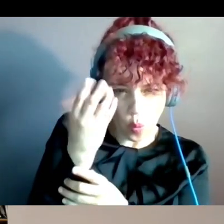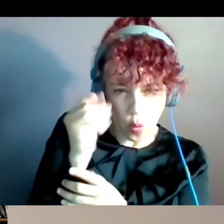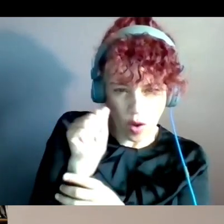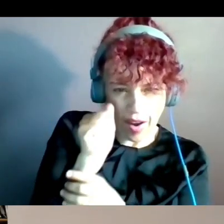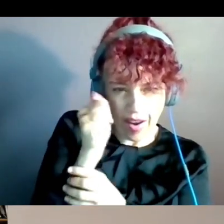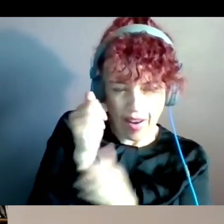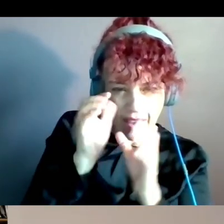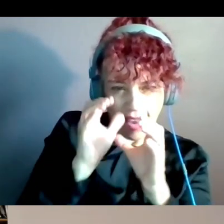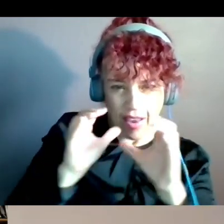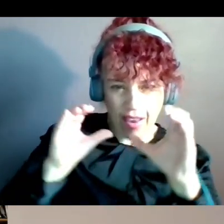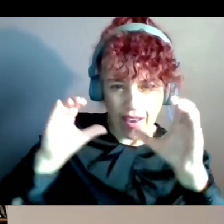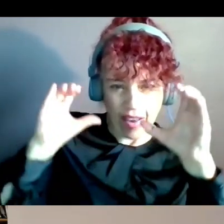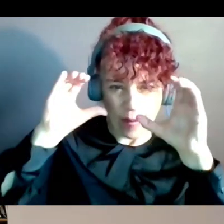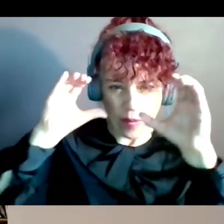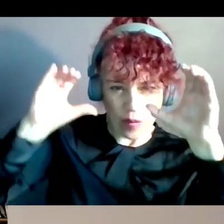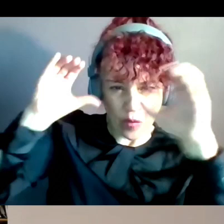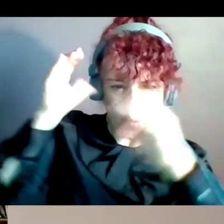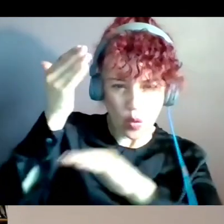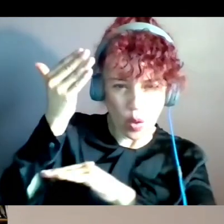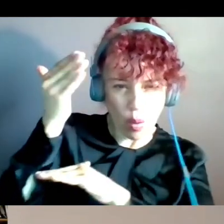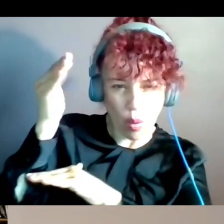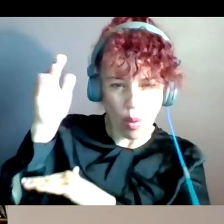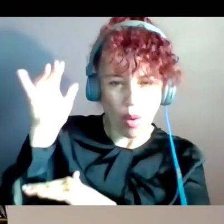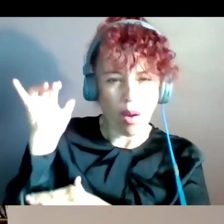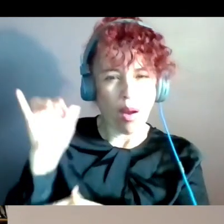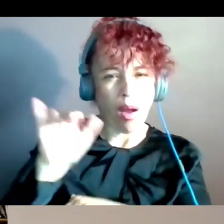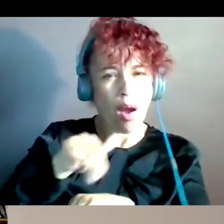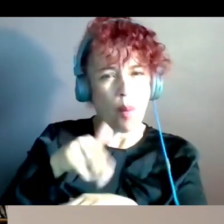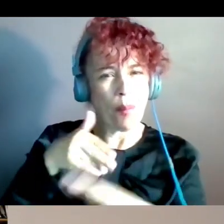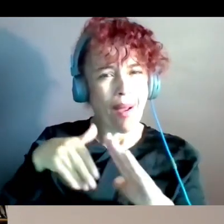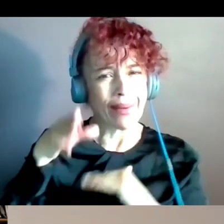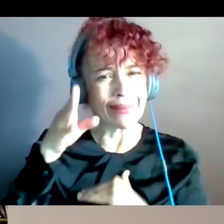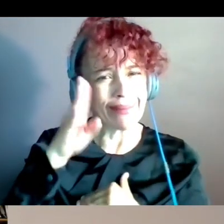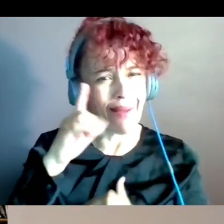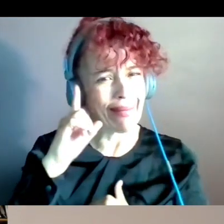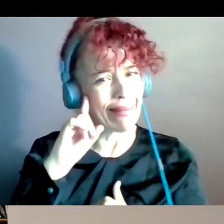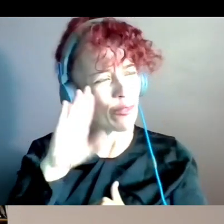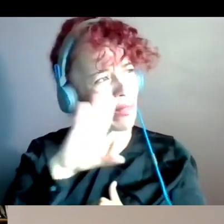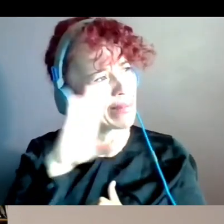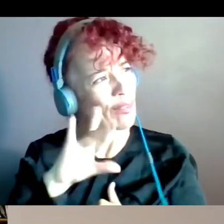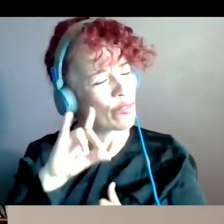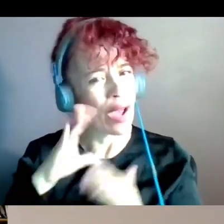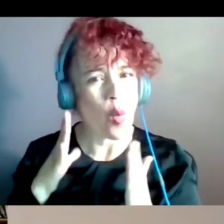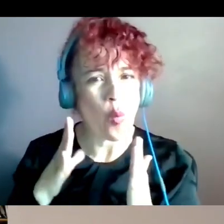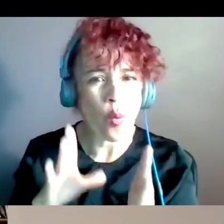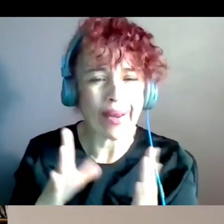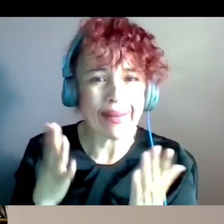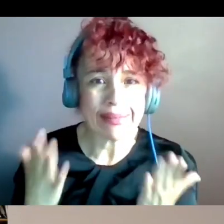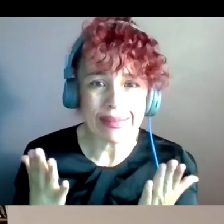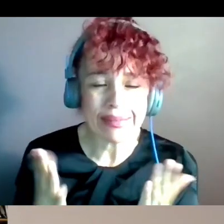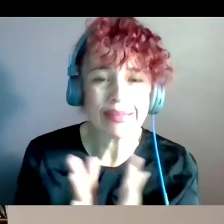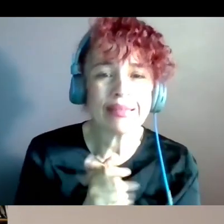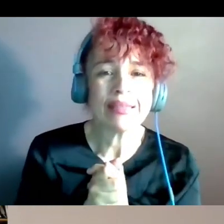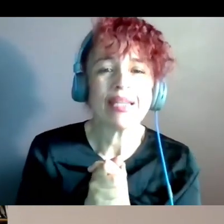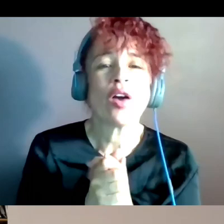concentric cone onto the tree. Of course. Oh my gosh, but when you think of it that way. So with